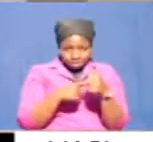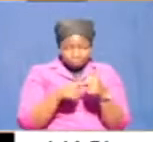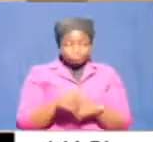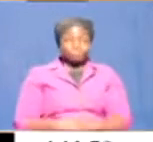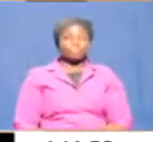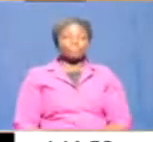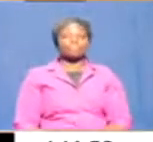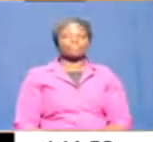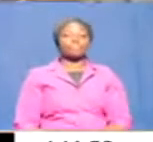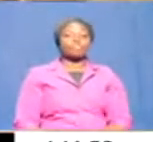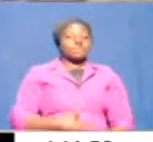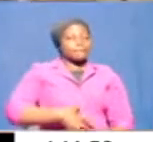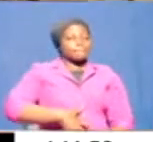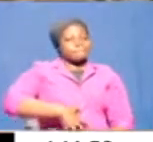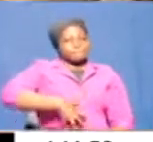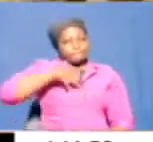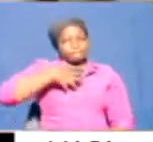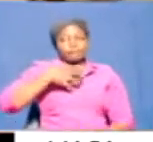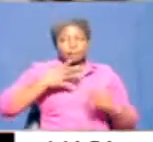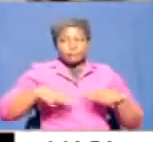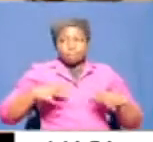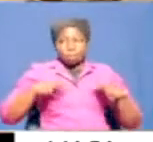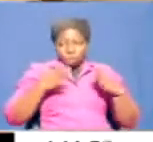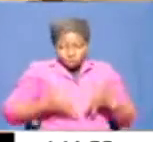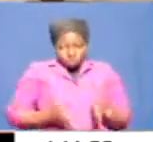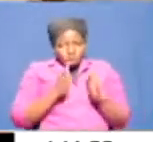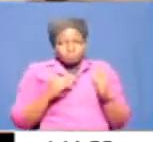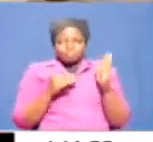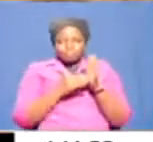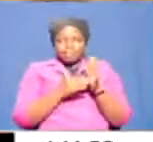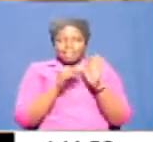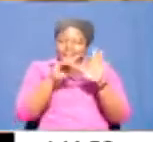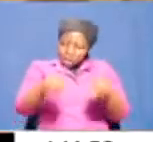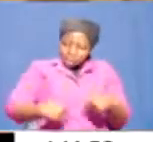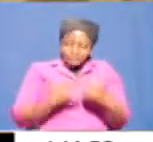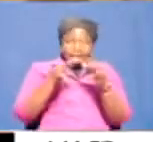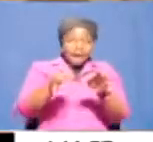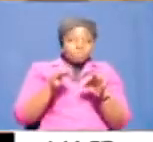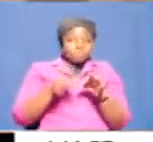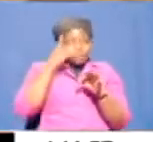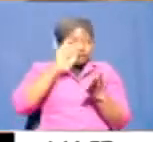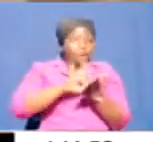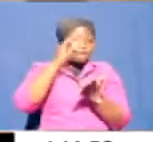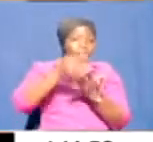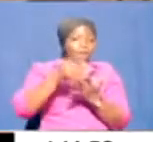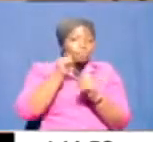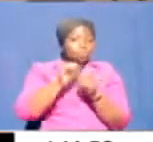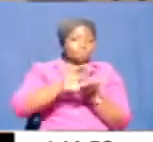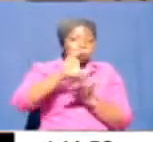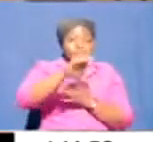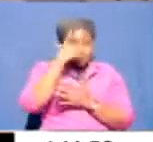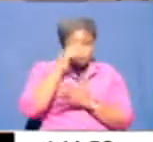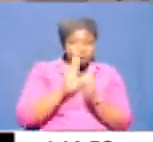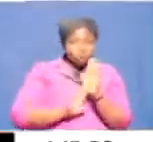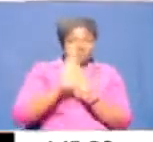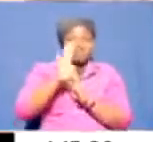The angry residents barricaded the road, demanding accountability for funds which are allocated for the road development. Kwa wakazi